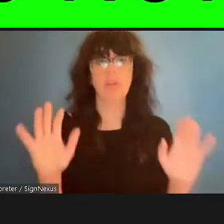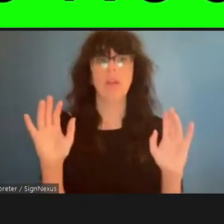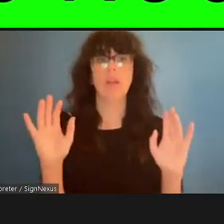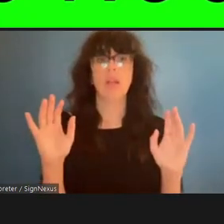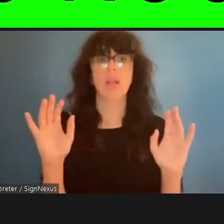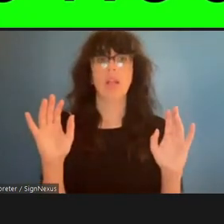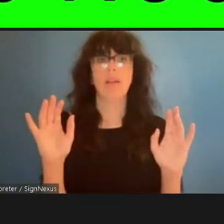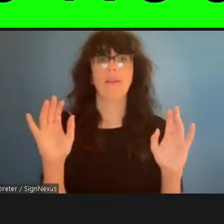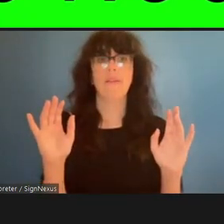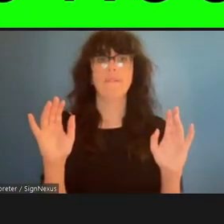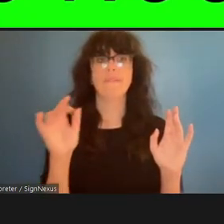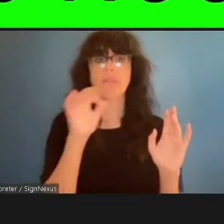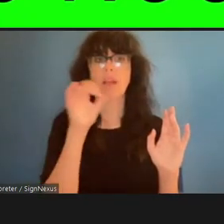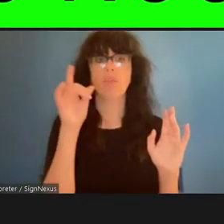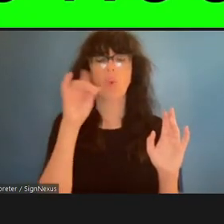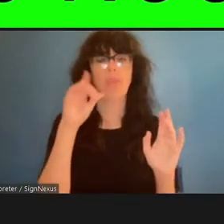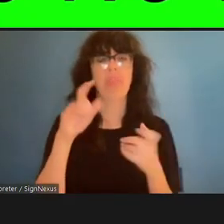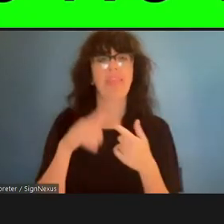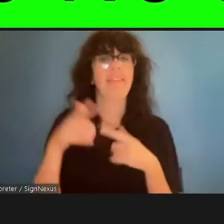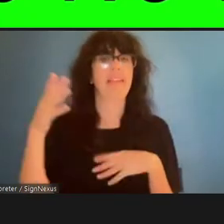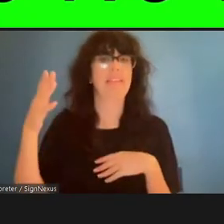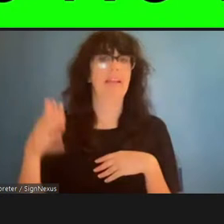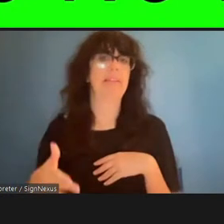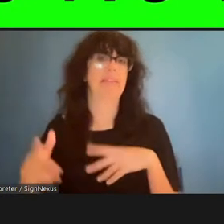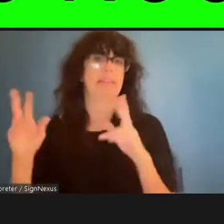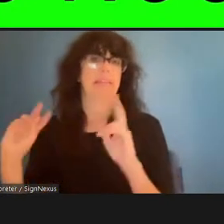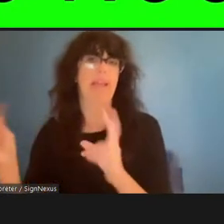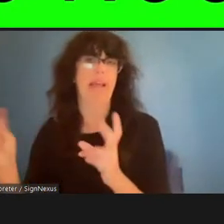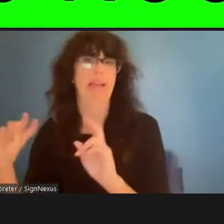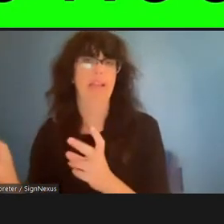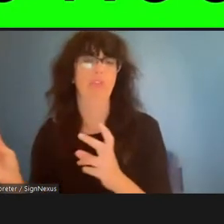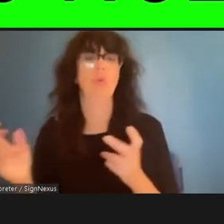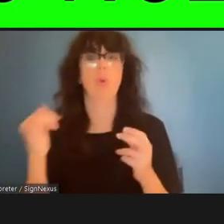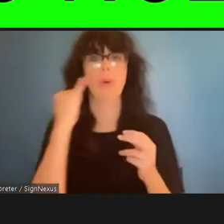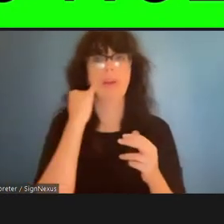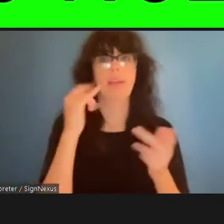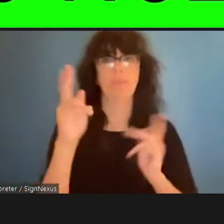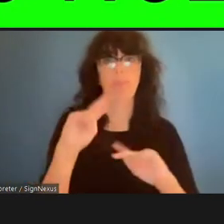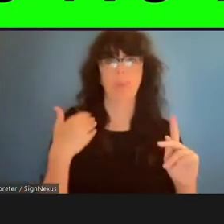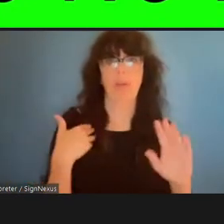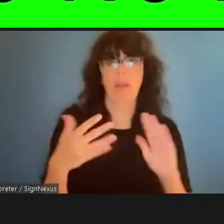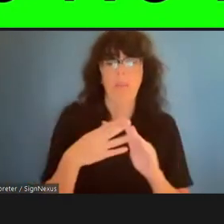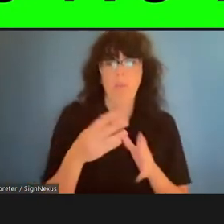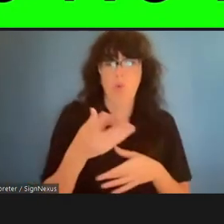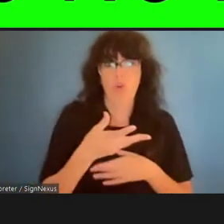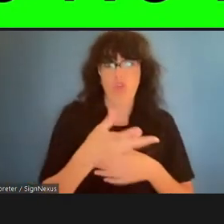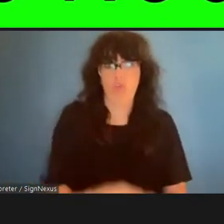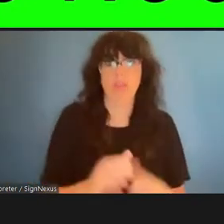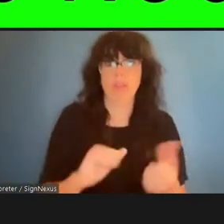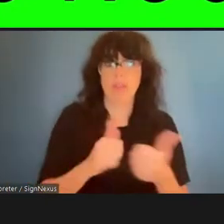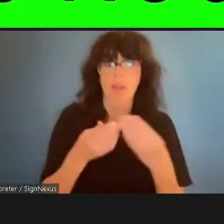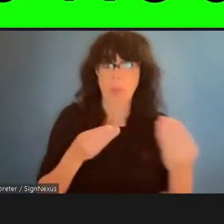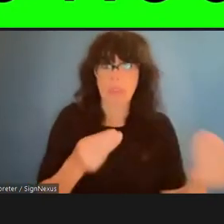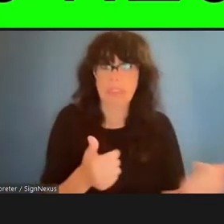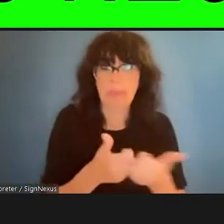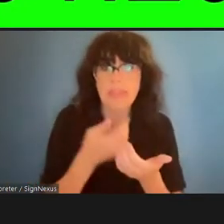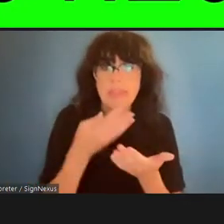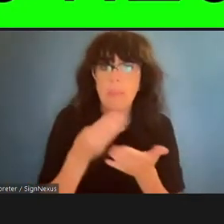not a side issue to congestion pricing people had more trust and how the mta spend its money um